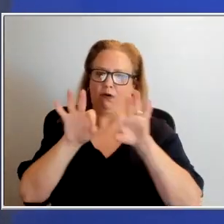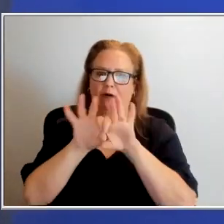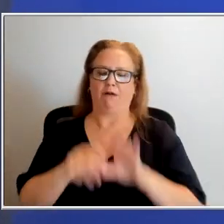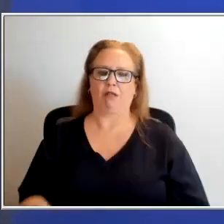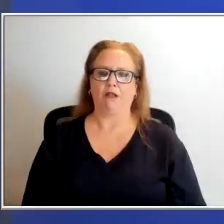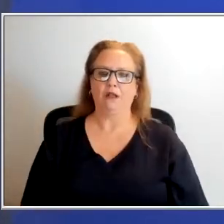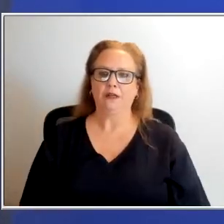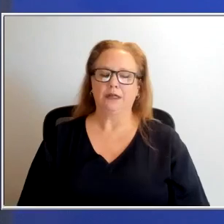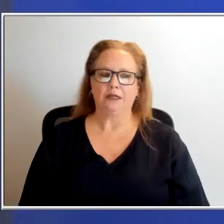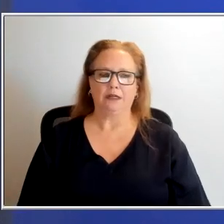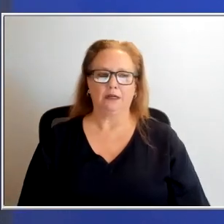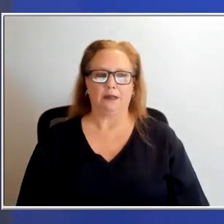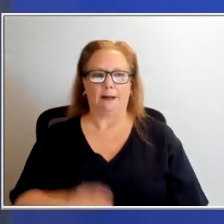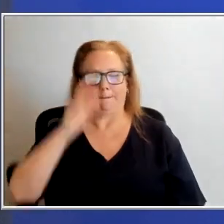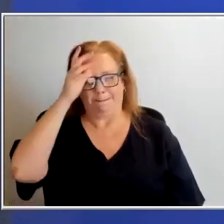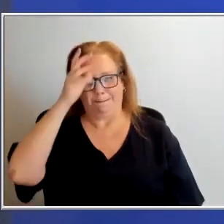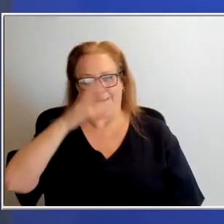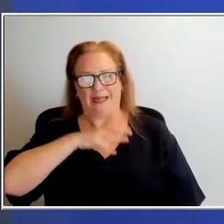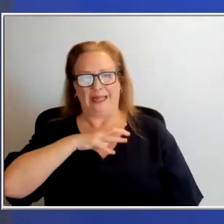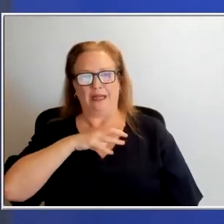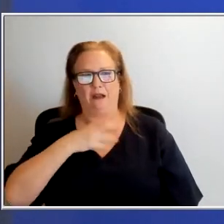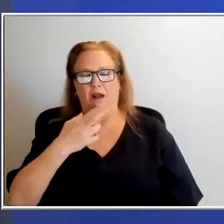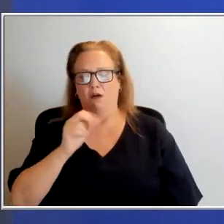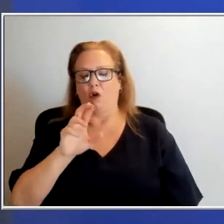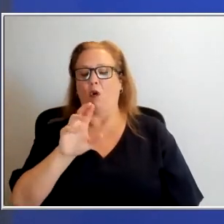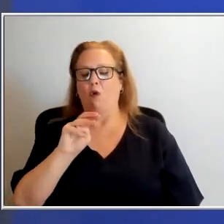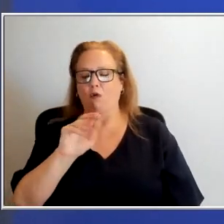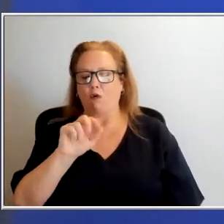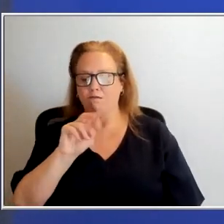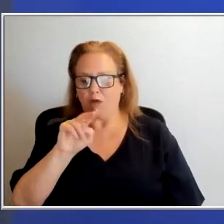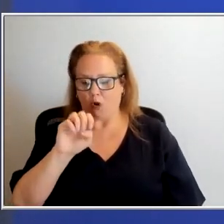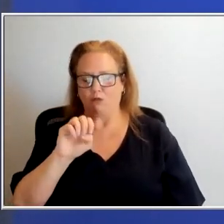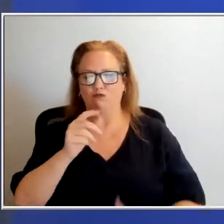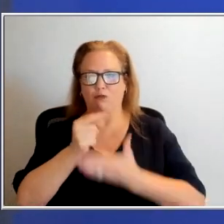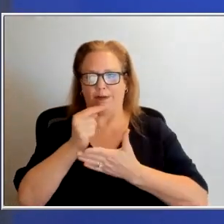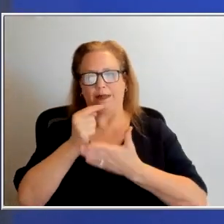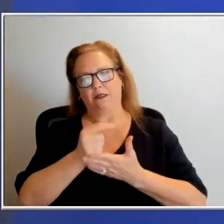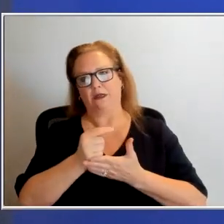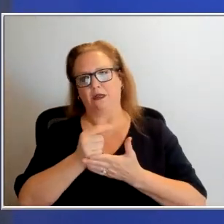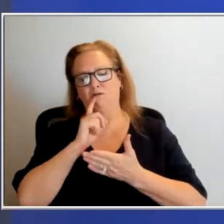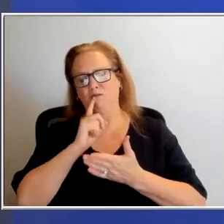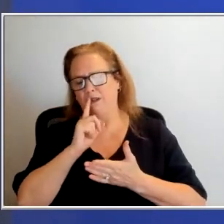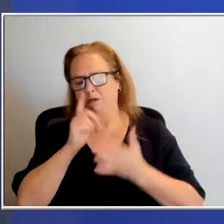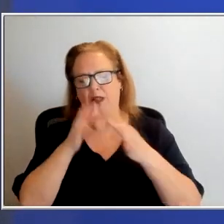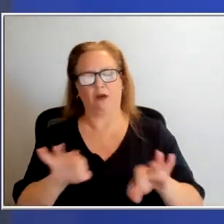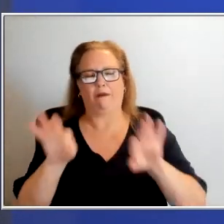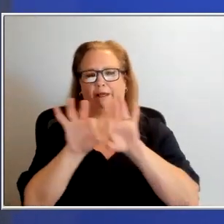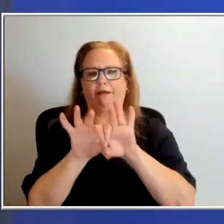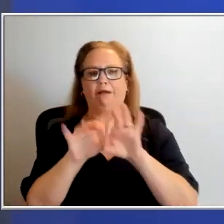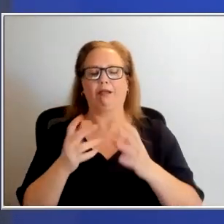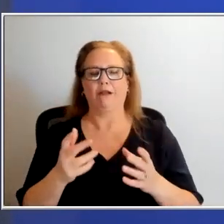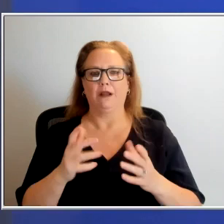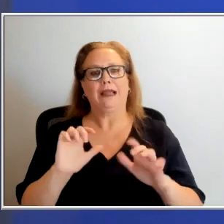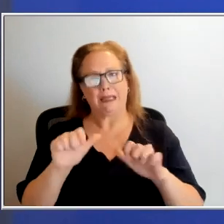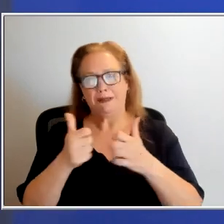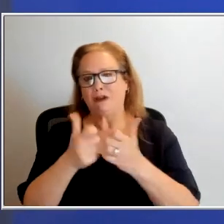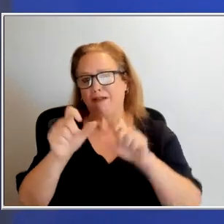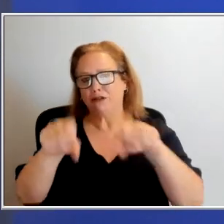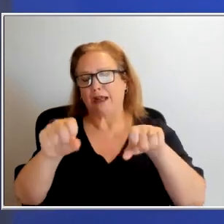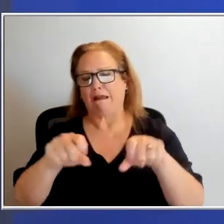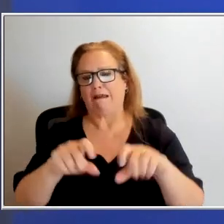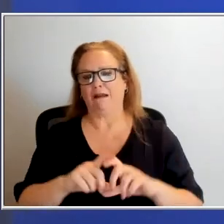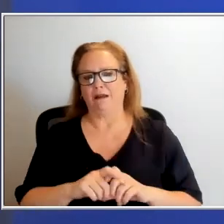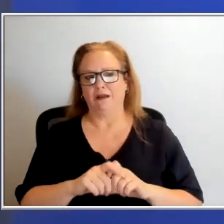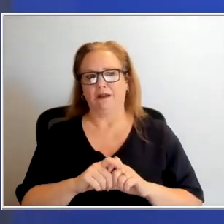In men on androgen deprivation therapy, that is incredibly critical. It can be challenging as well.